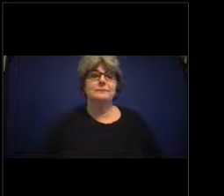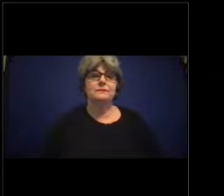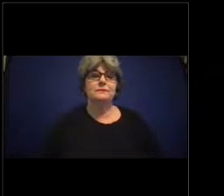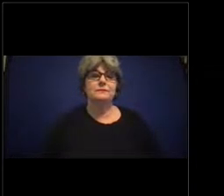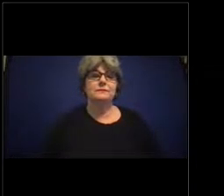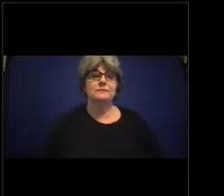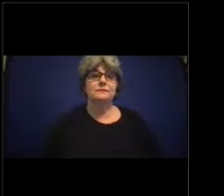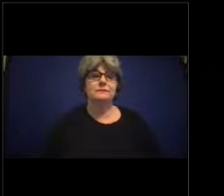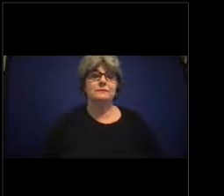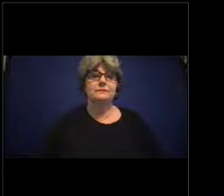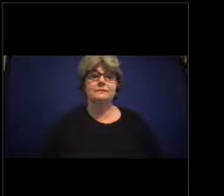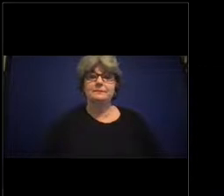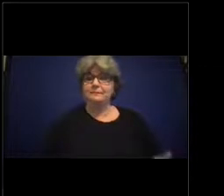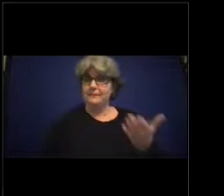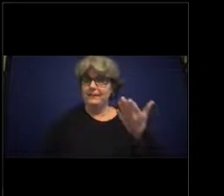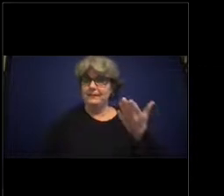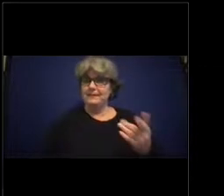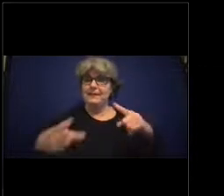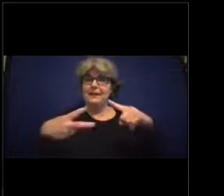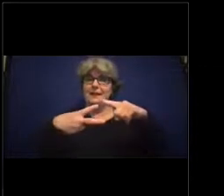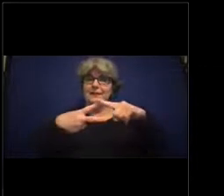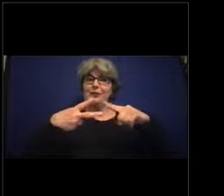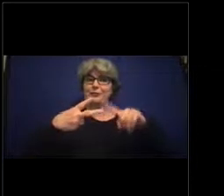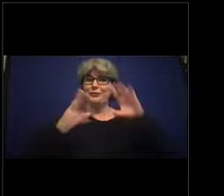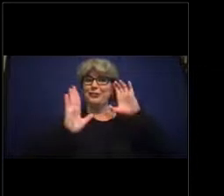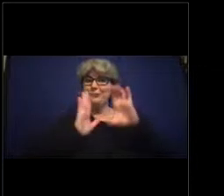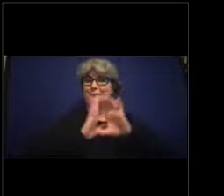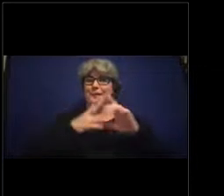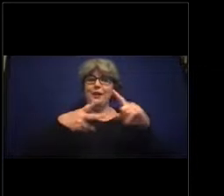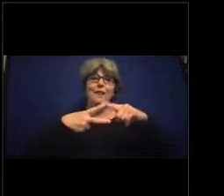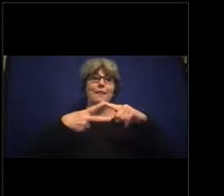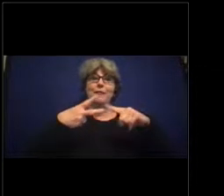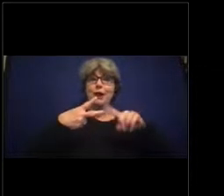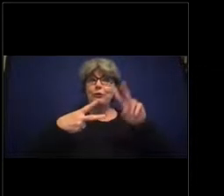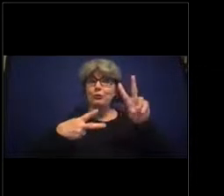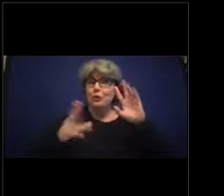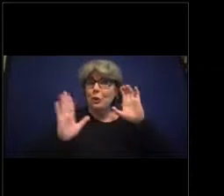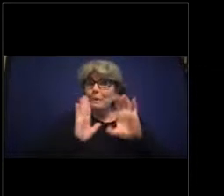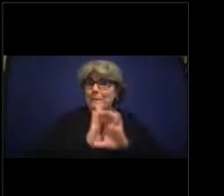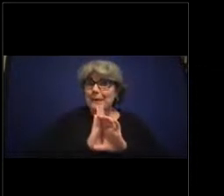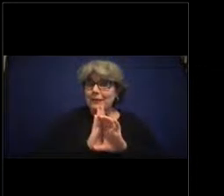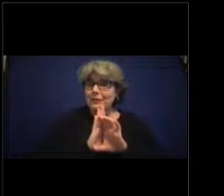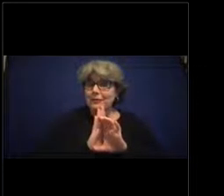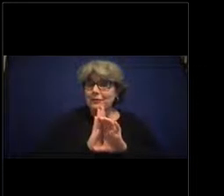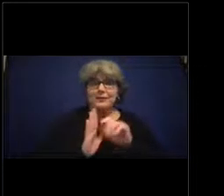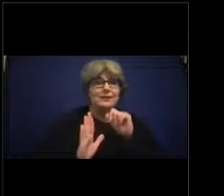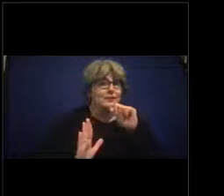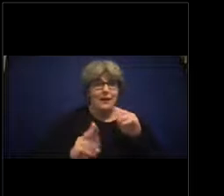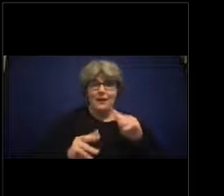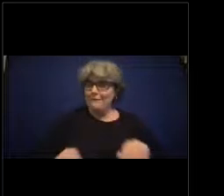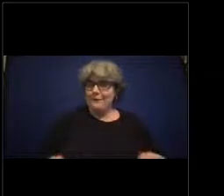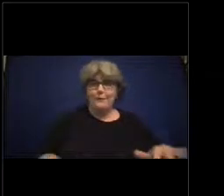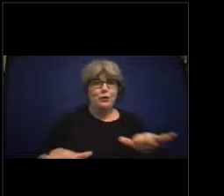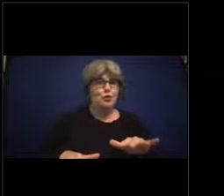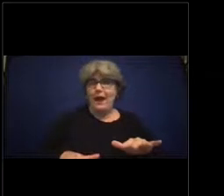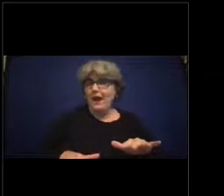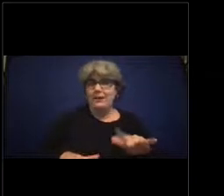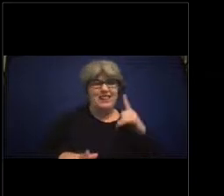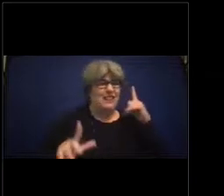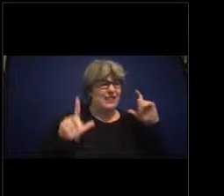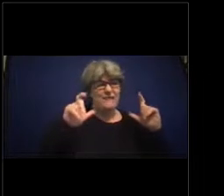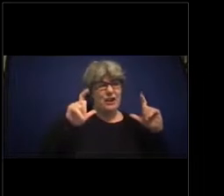So check out these two pictures. These are taken now not from the ground like the photo we just